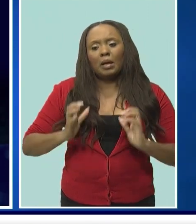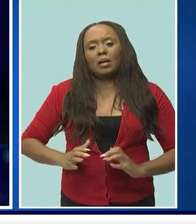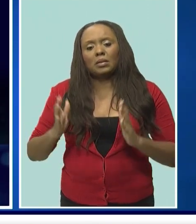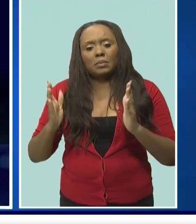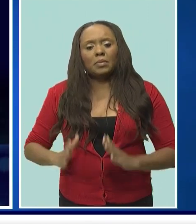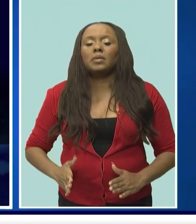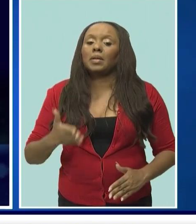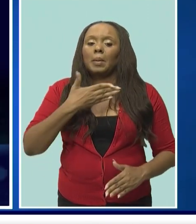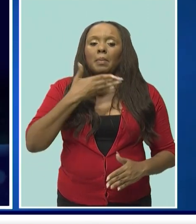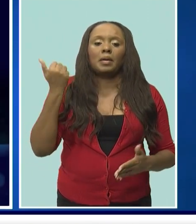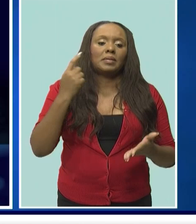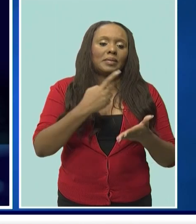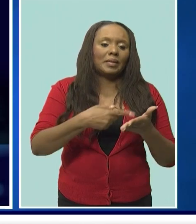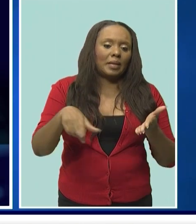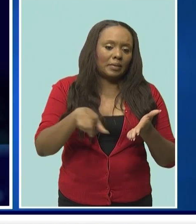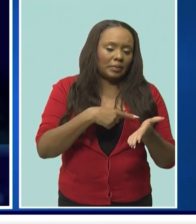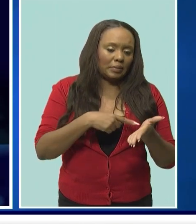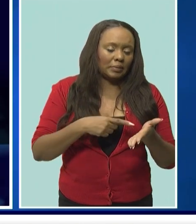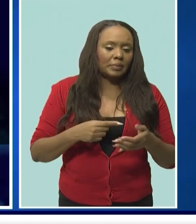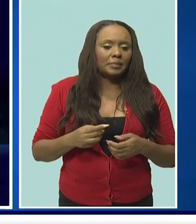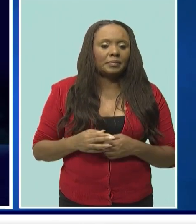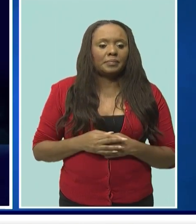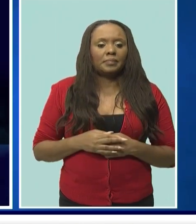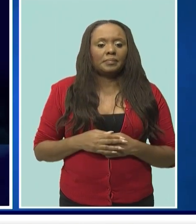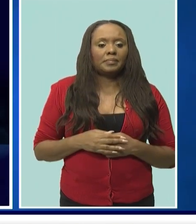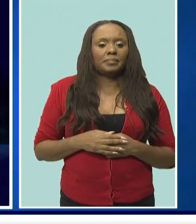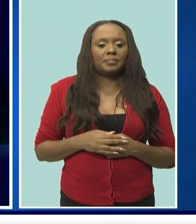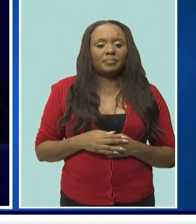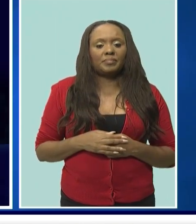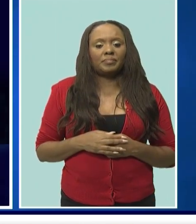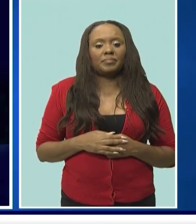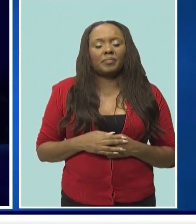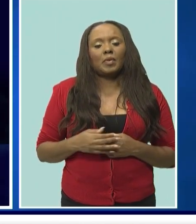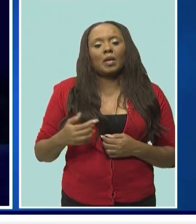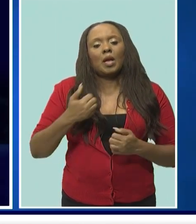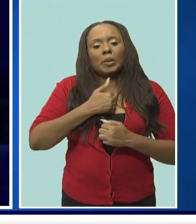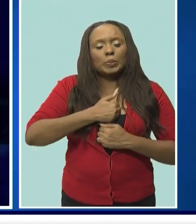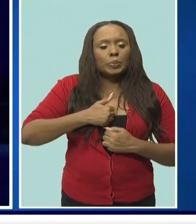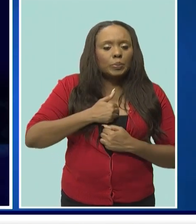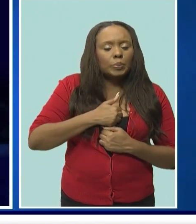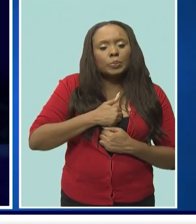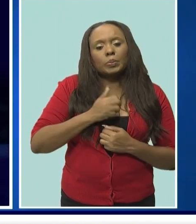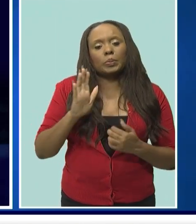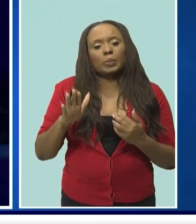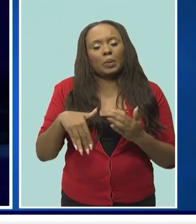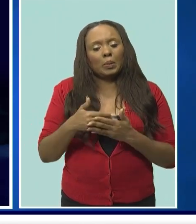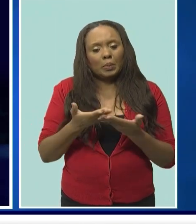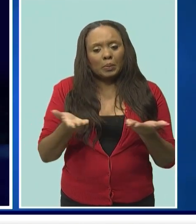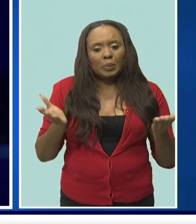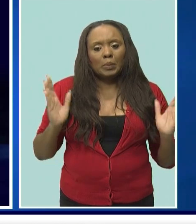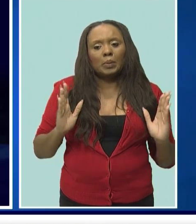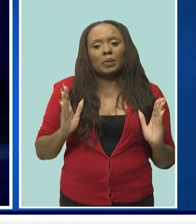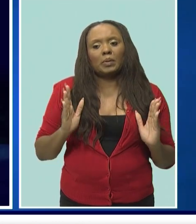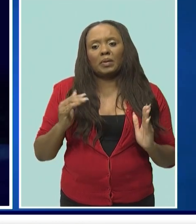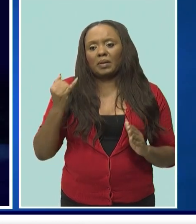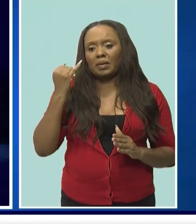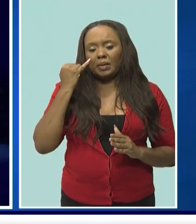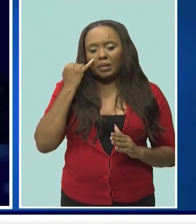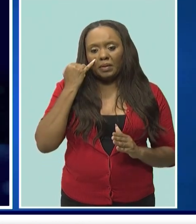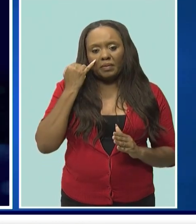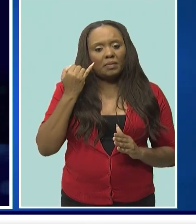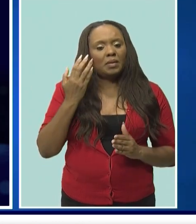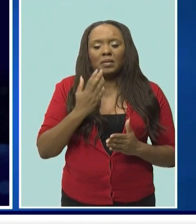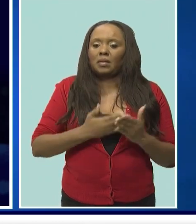interests to cancel the event. We wish to apologize to anyone that this may have caused